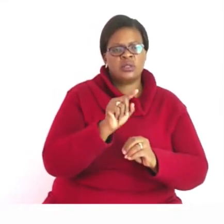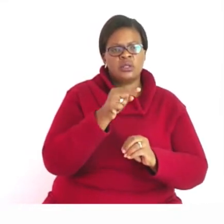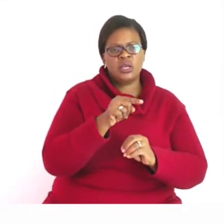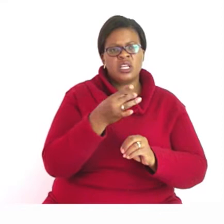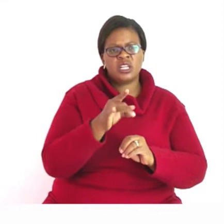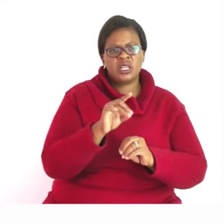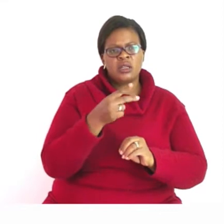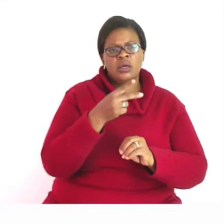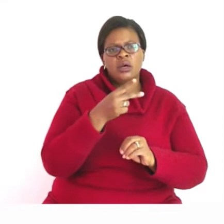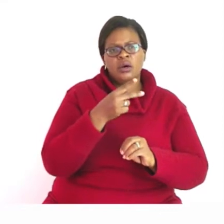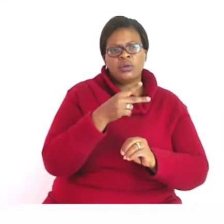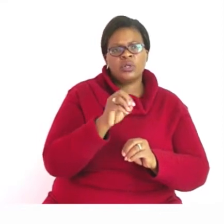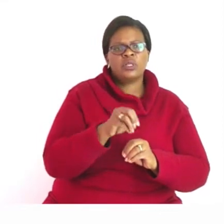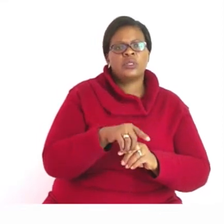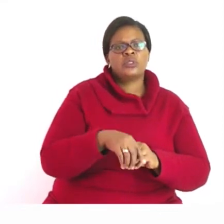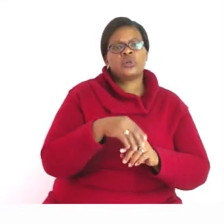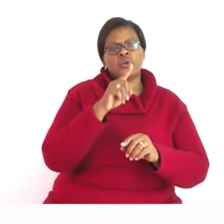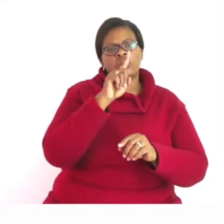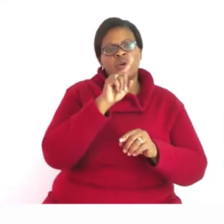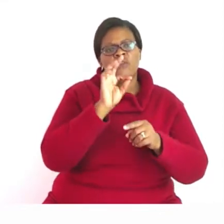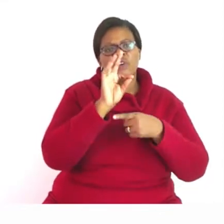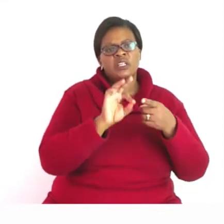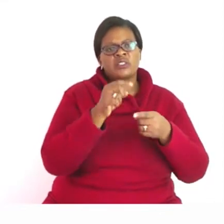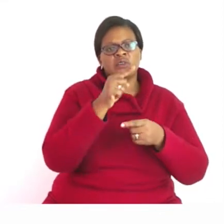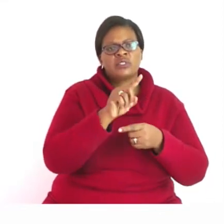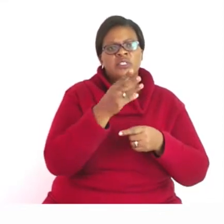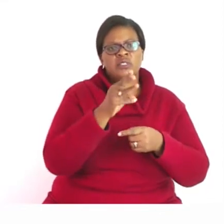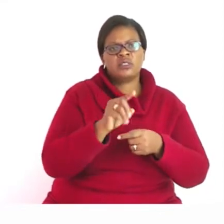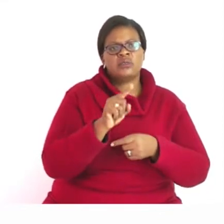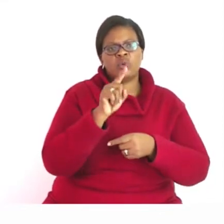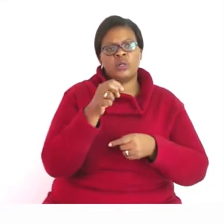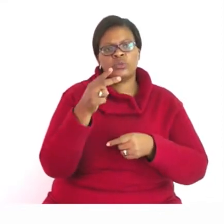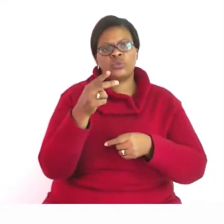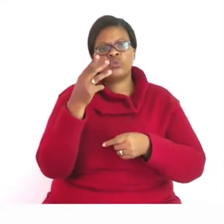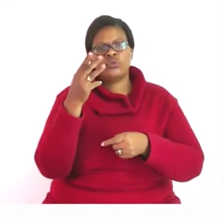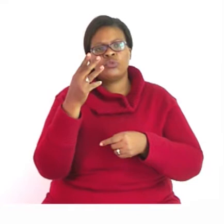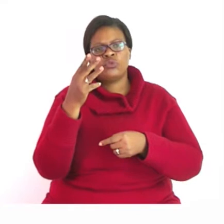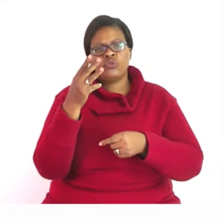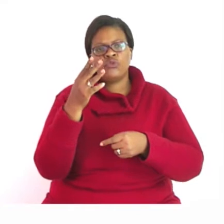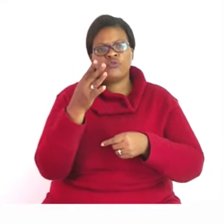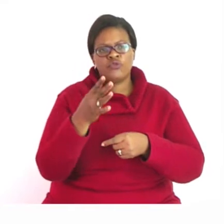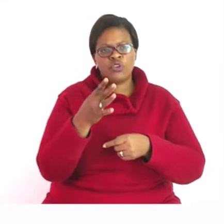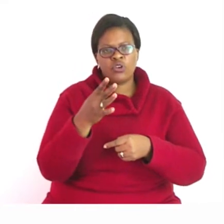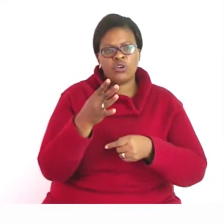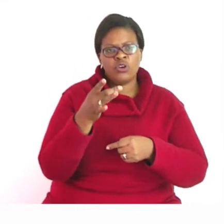16 are 1, 2, 4, 8, and 16.